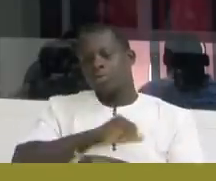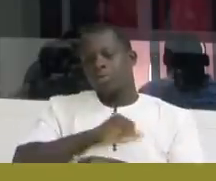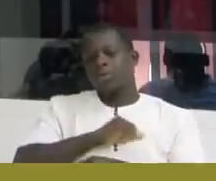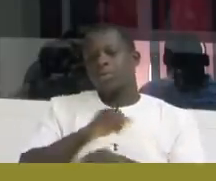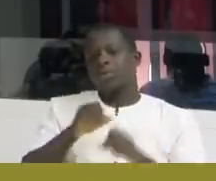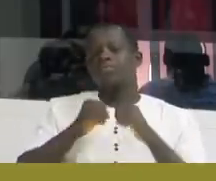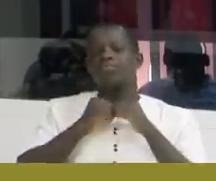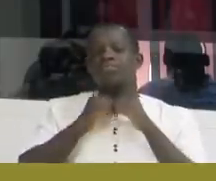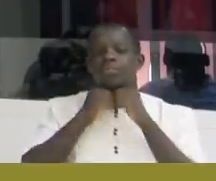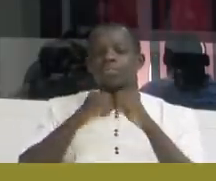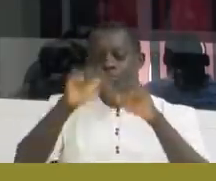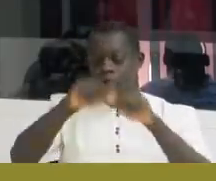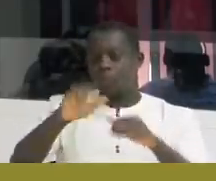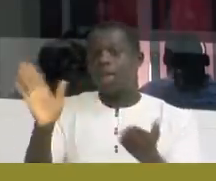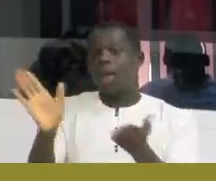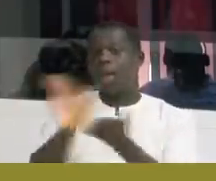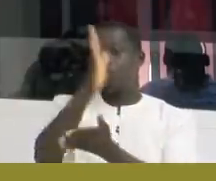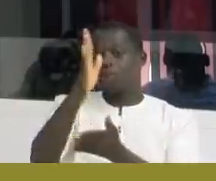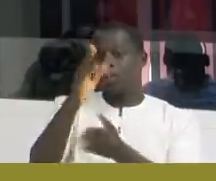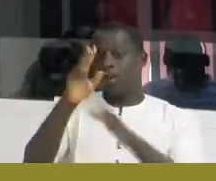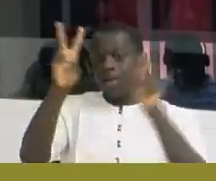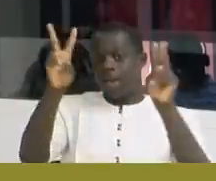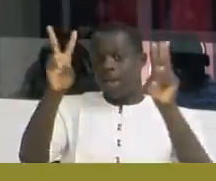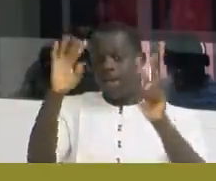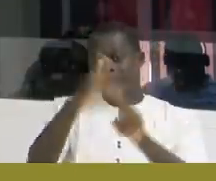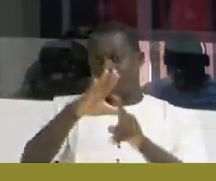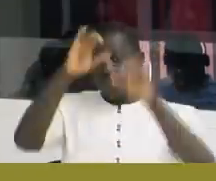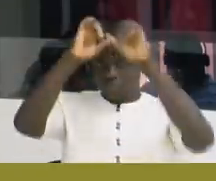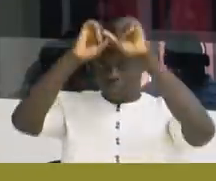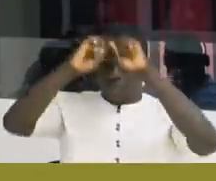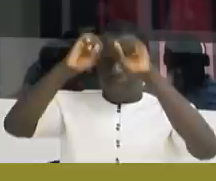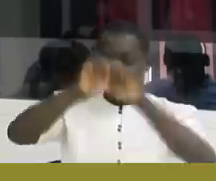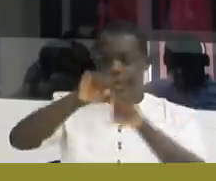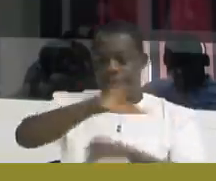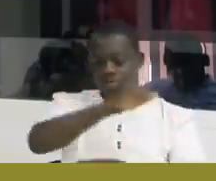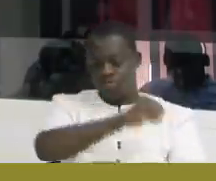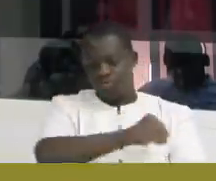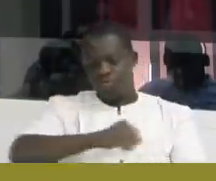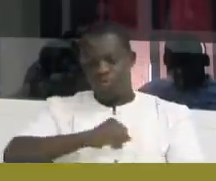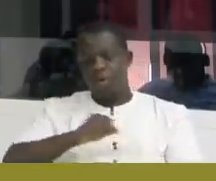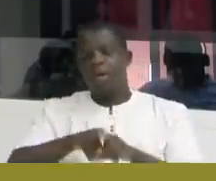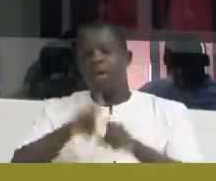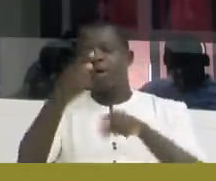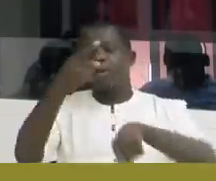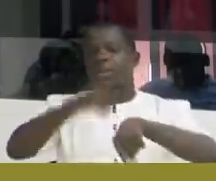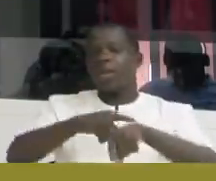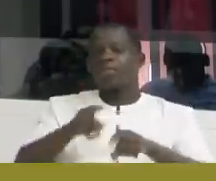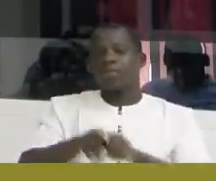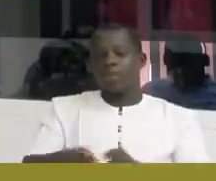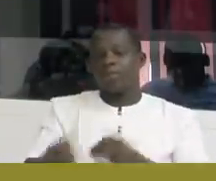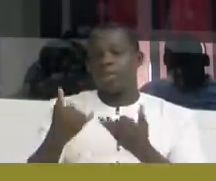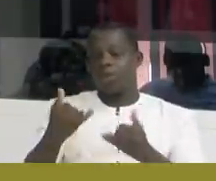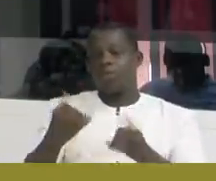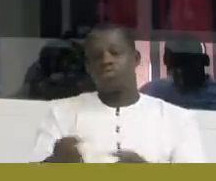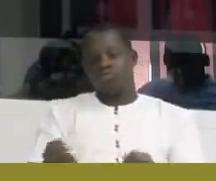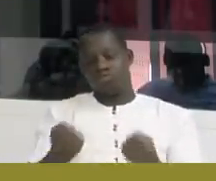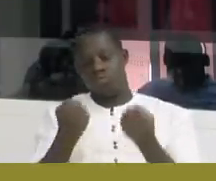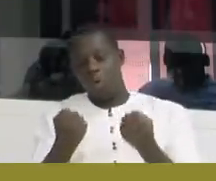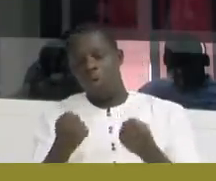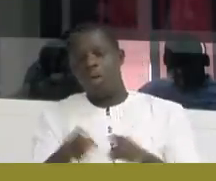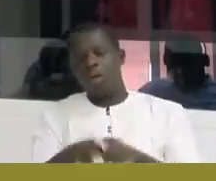that Sana was going to take over. And as time went on, he became stronger in his